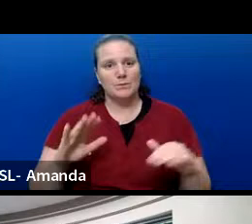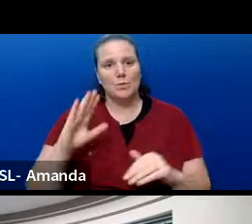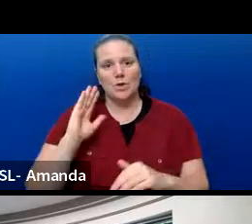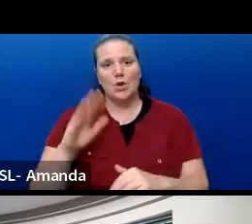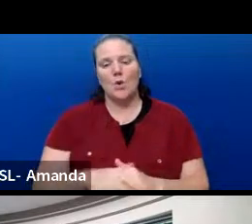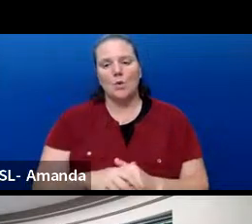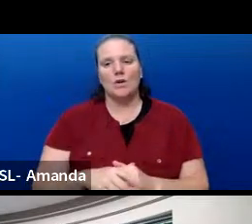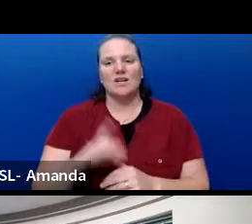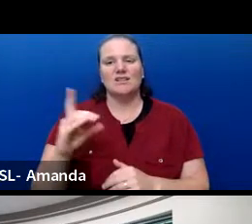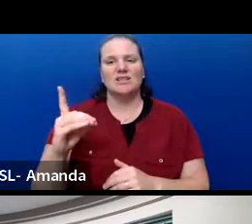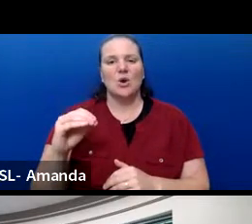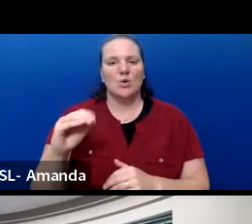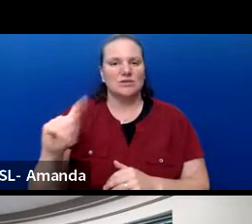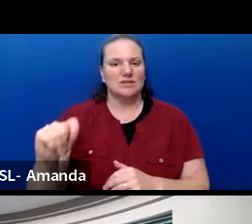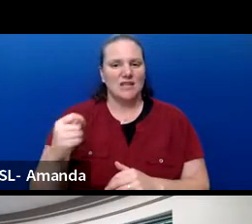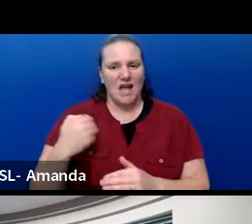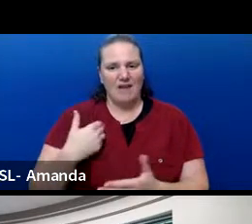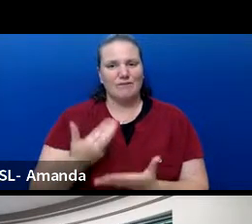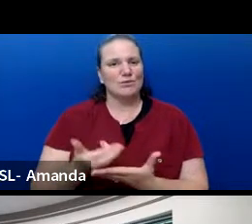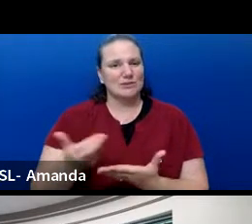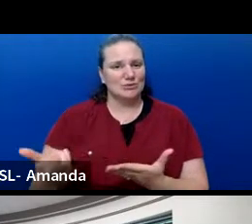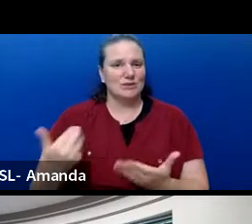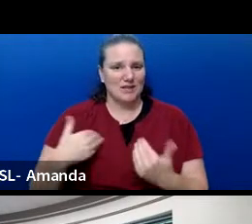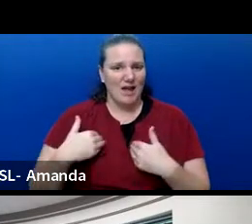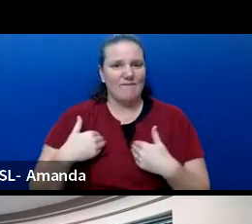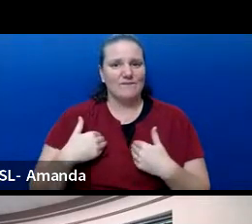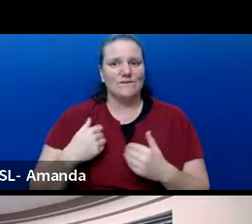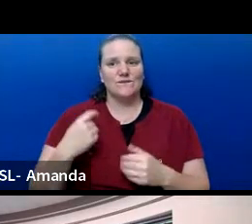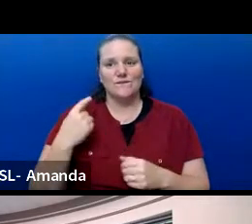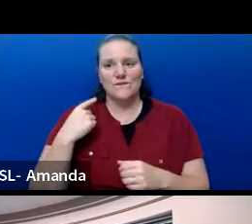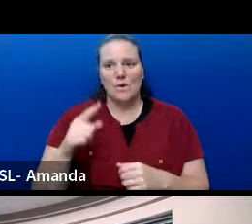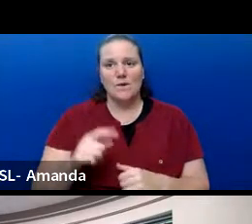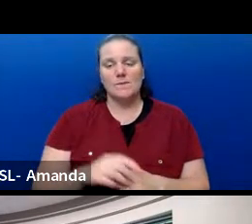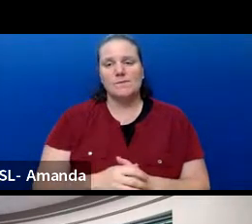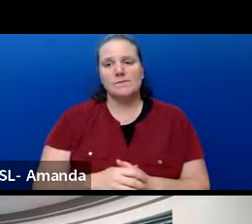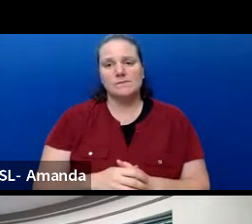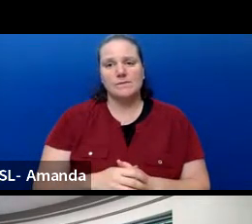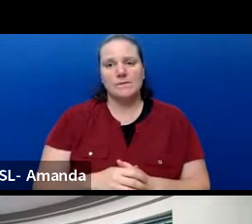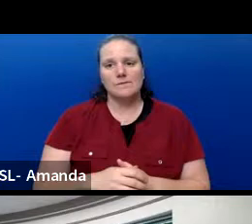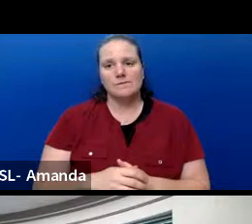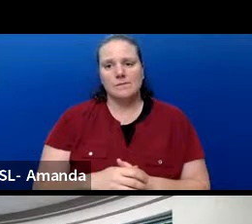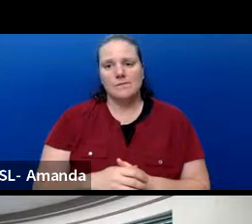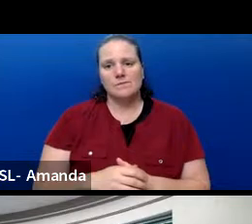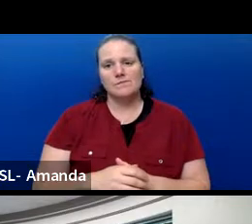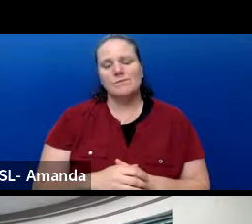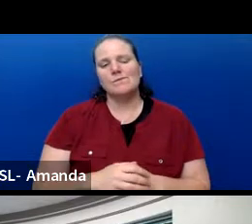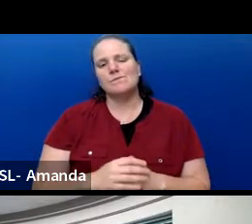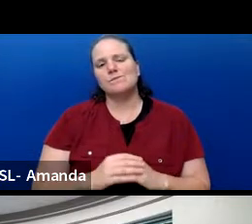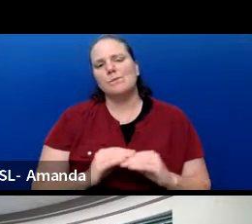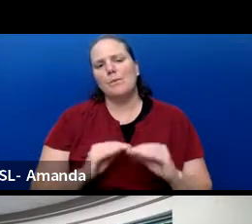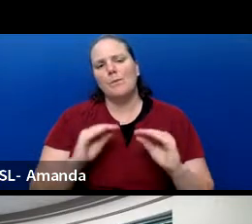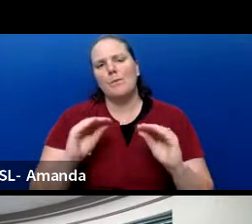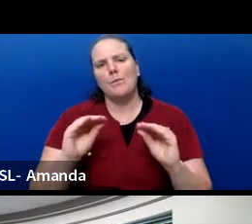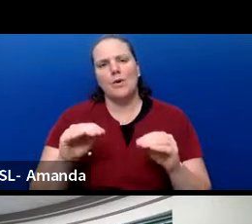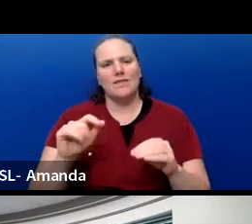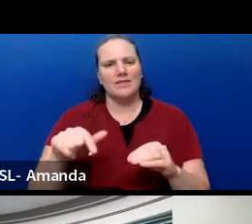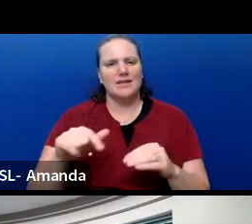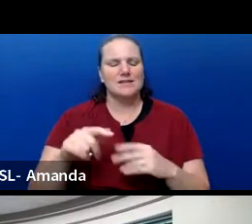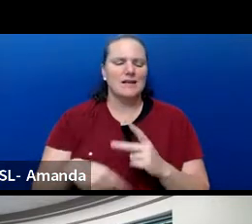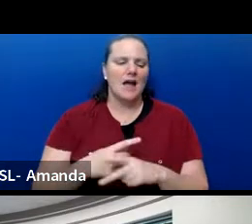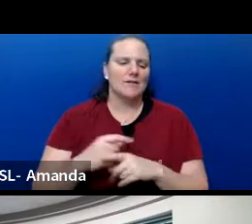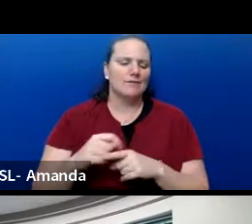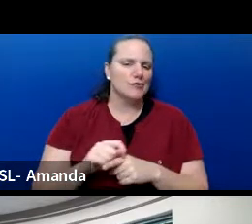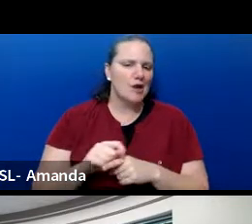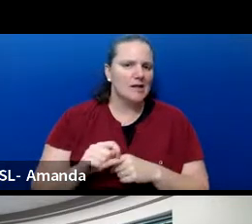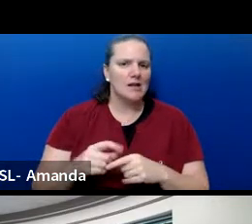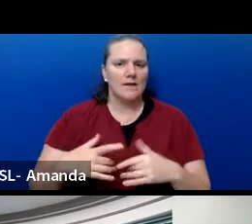the DOTs have resources for putting on these type of trainings and